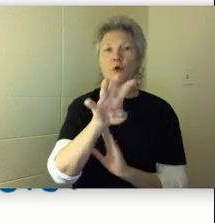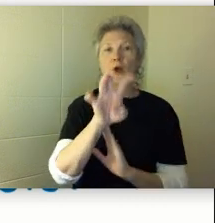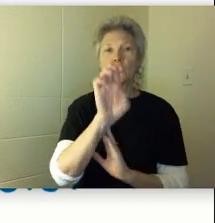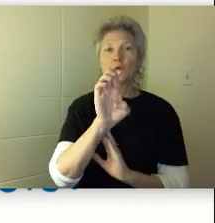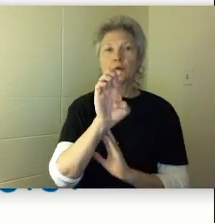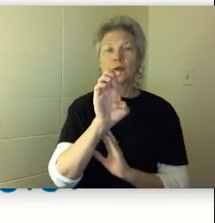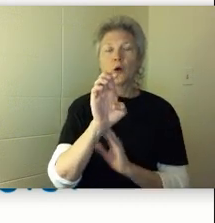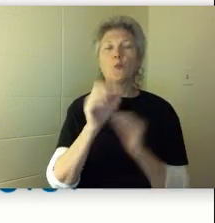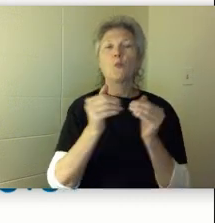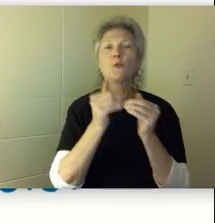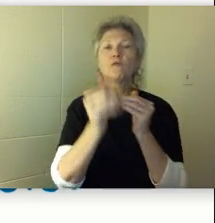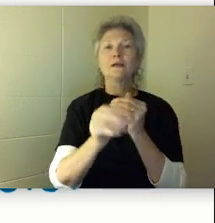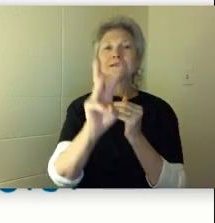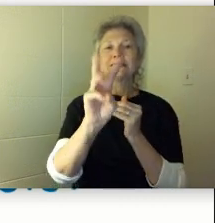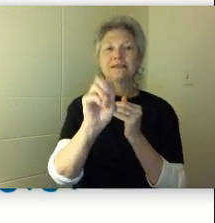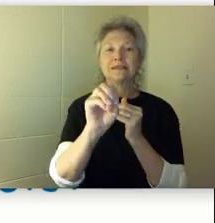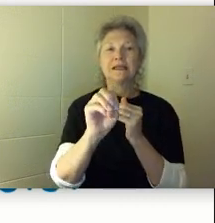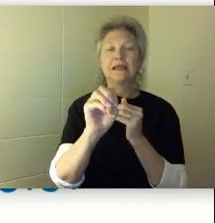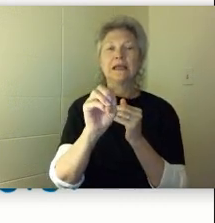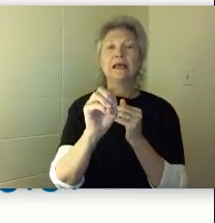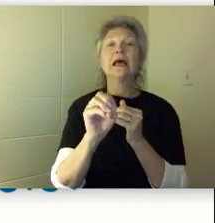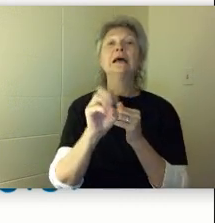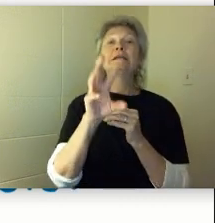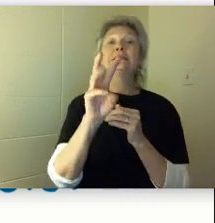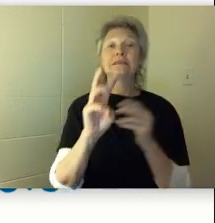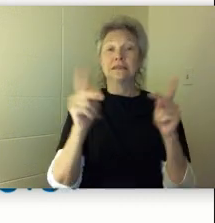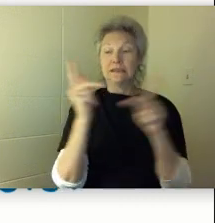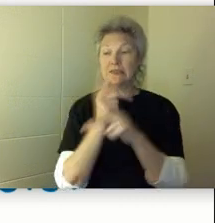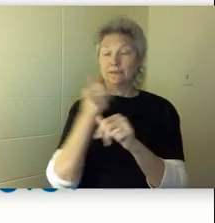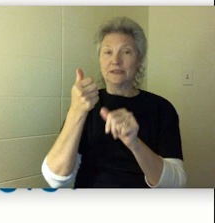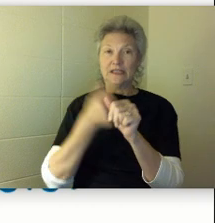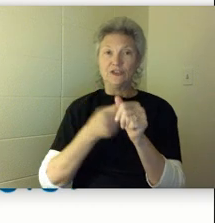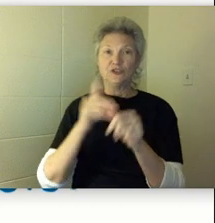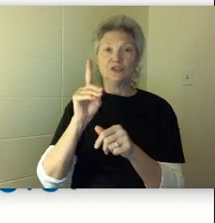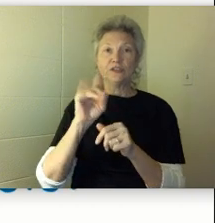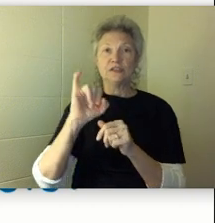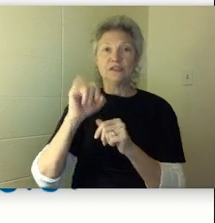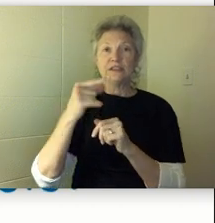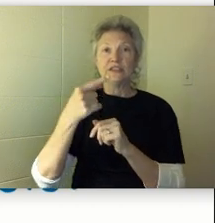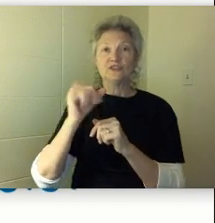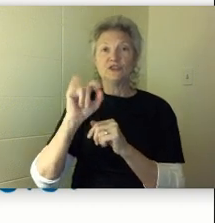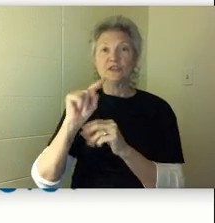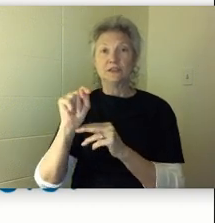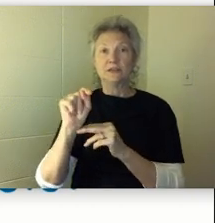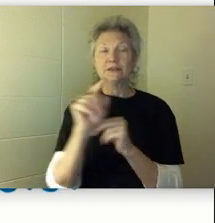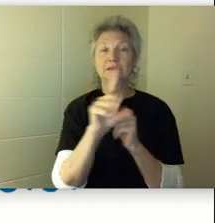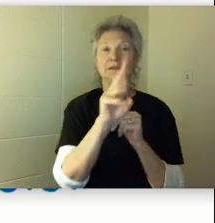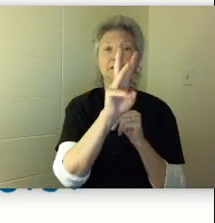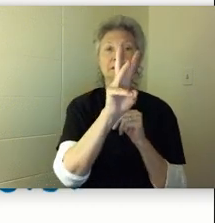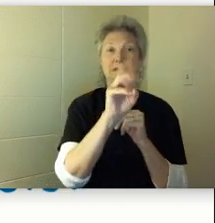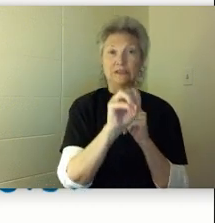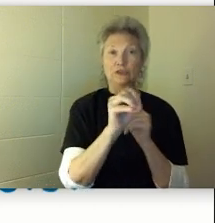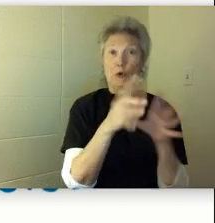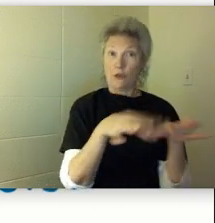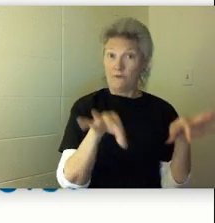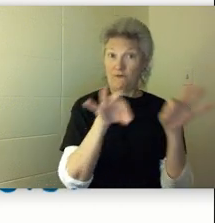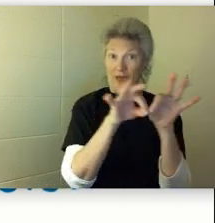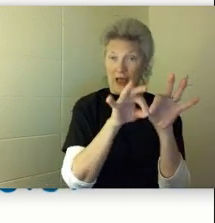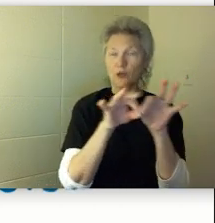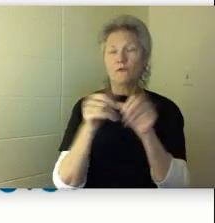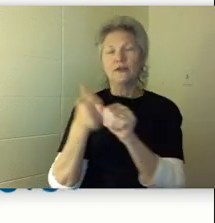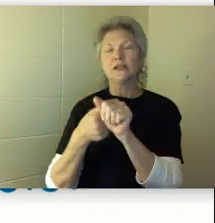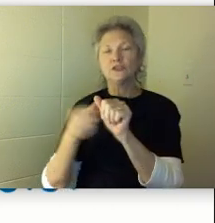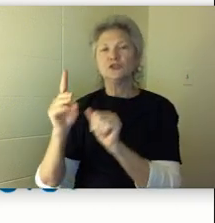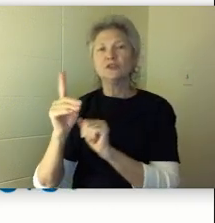We'll move on to the 60 and multiply 60 by each digit. 60 or the value of each digit.